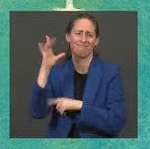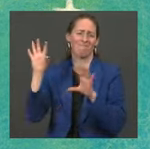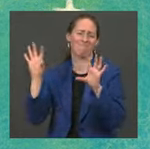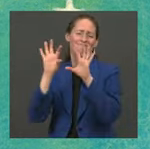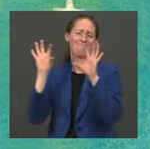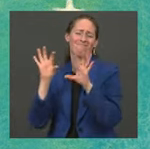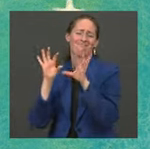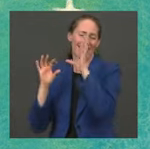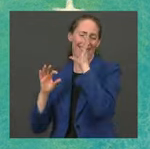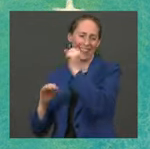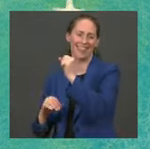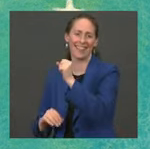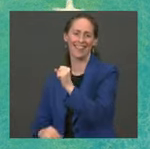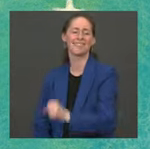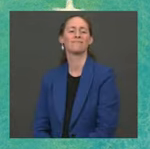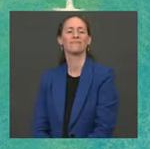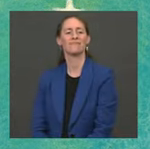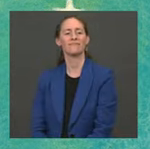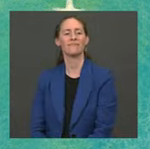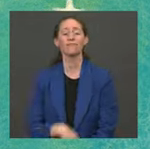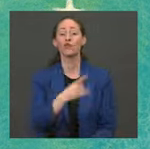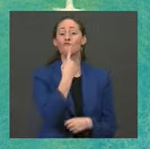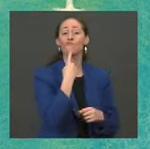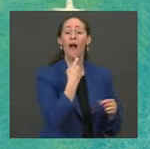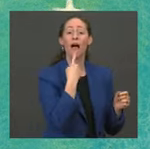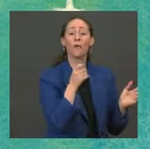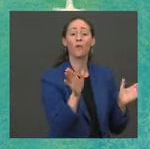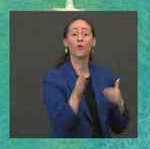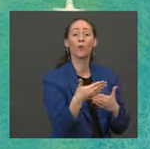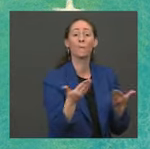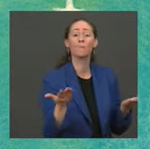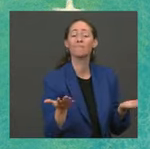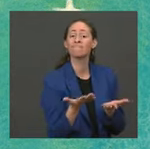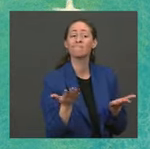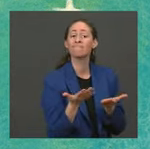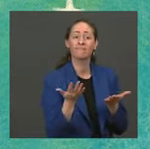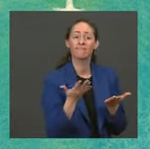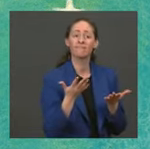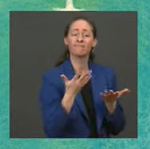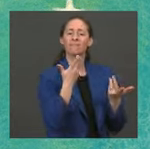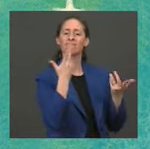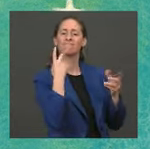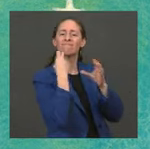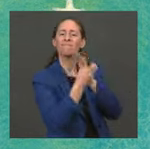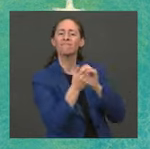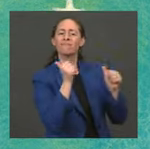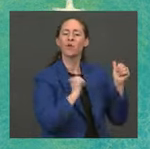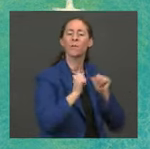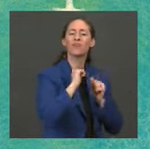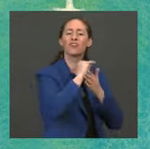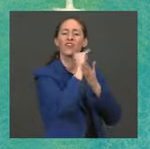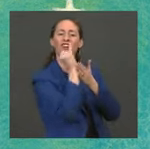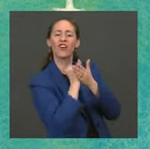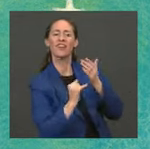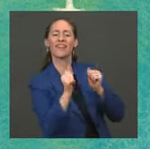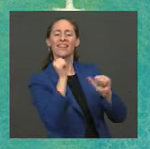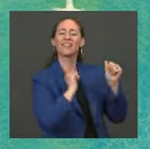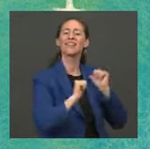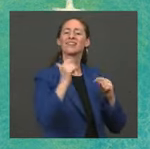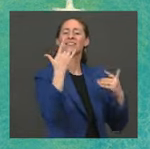the Red Room, we see the gift of the performing arts, the freedom and joy we find in something as simple